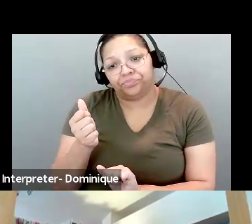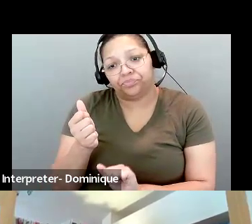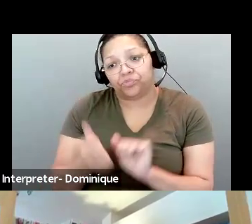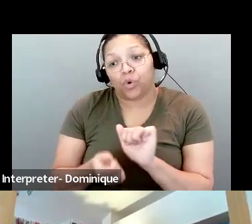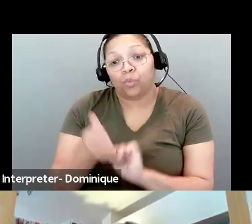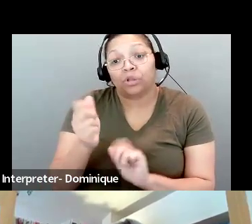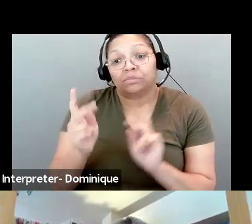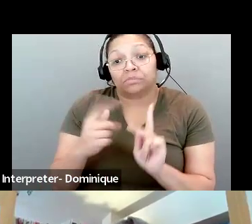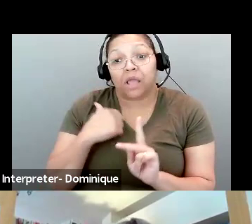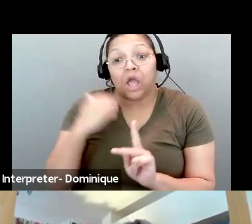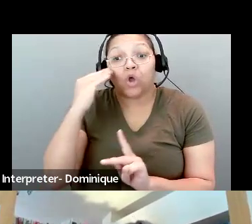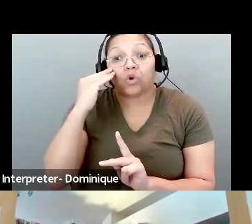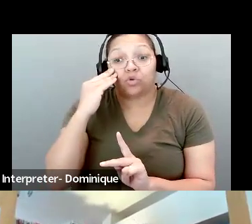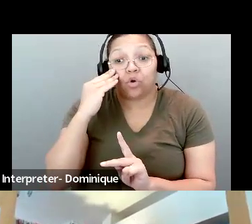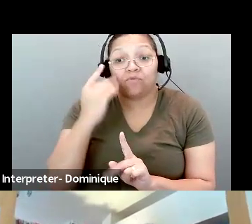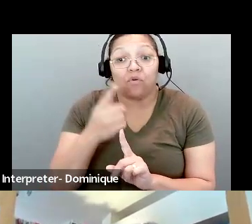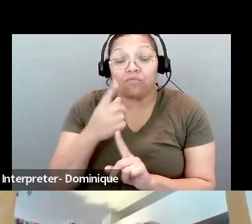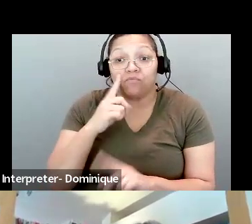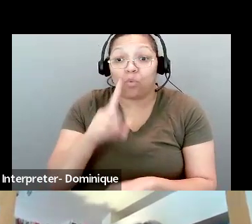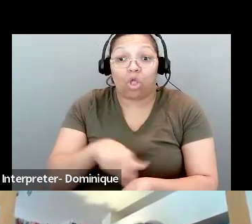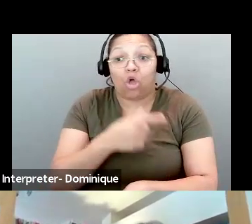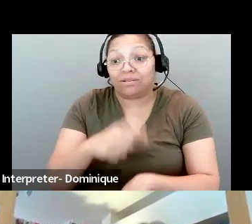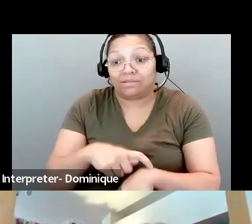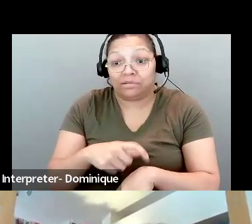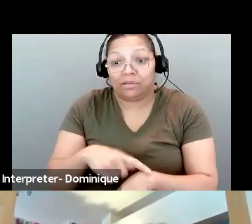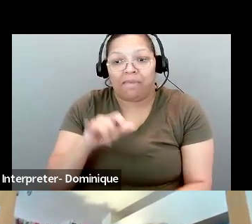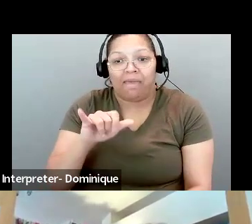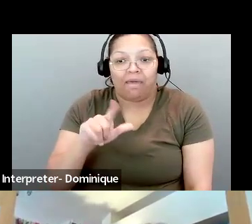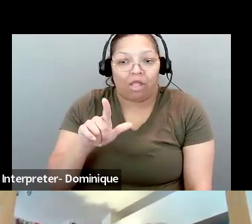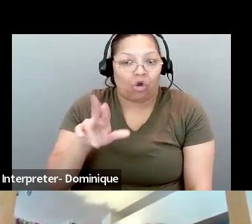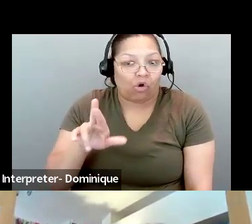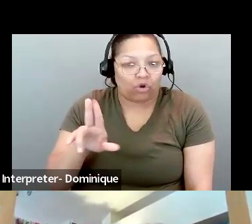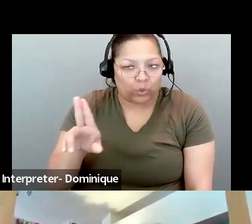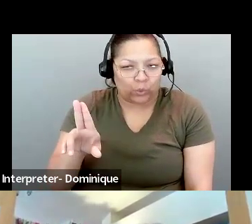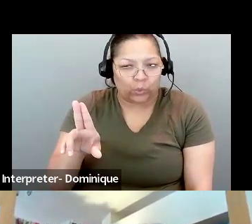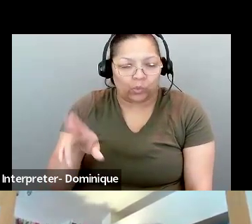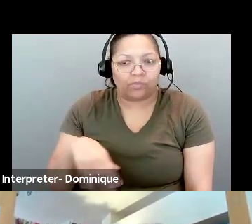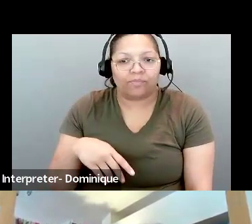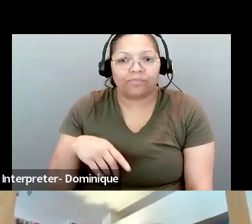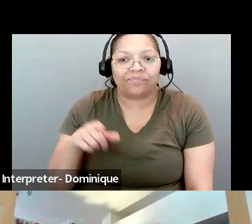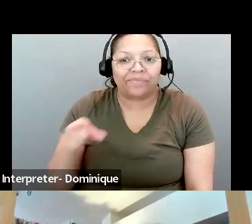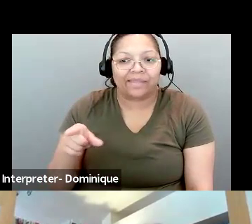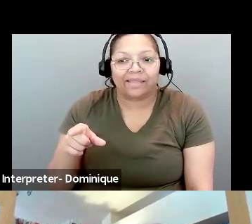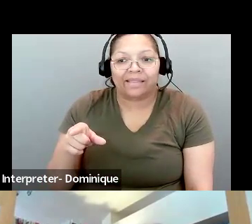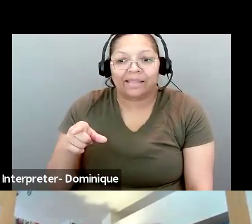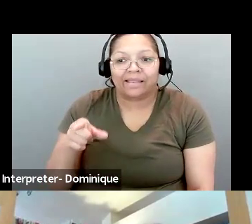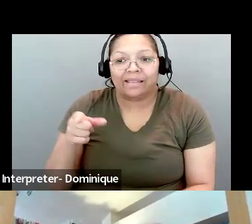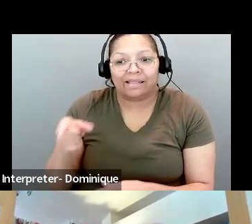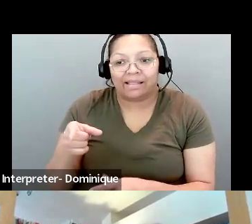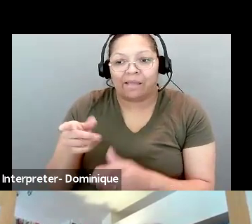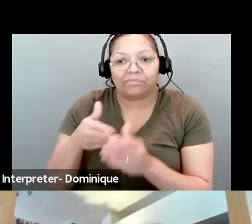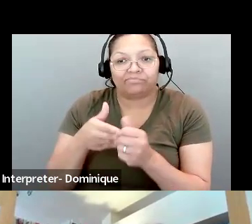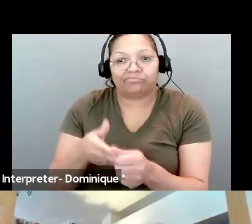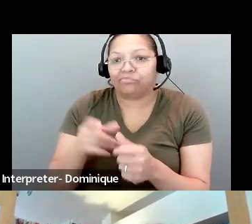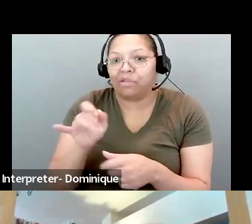most people that I know for a very long time, ILRU has been the purveyor of technical